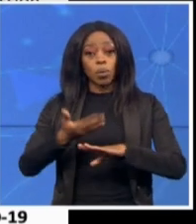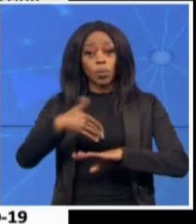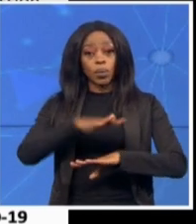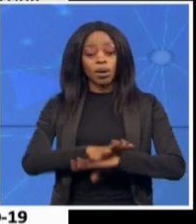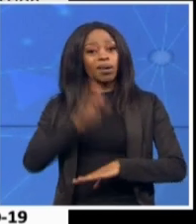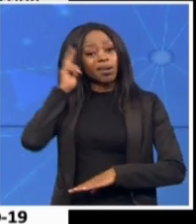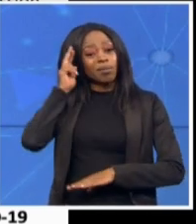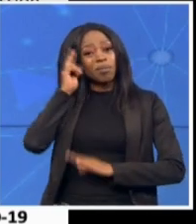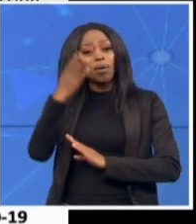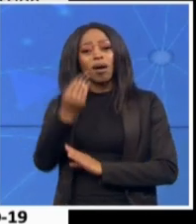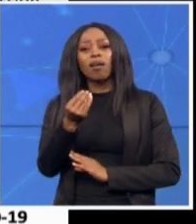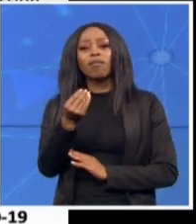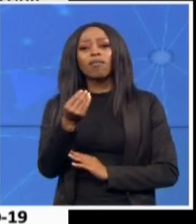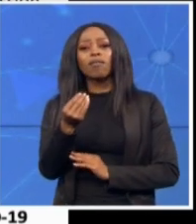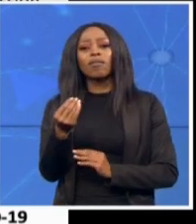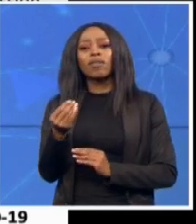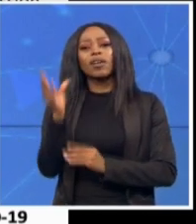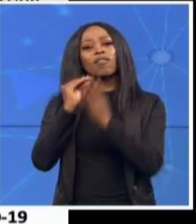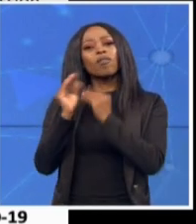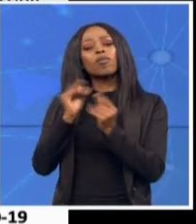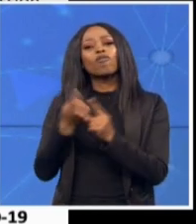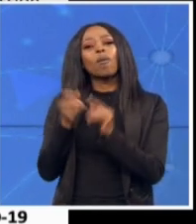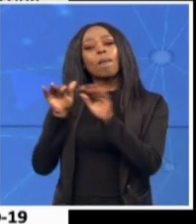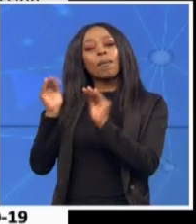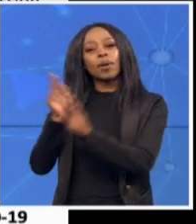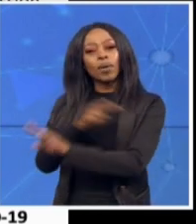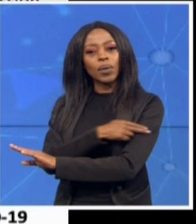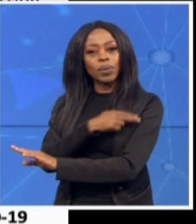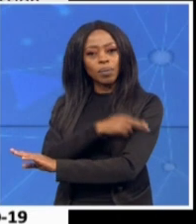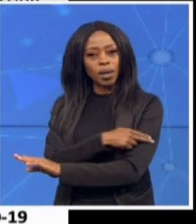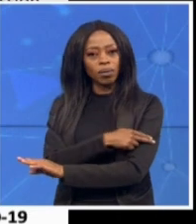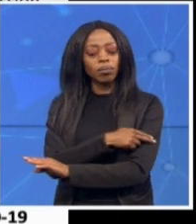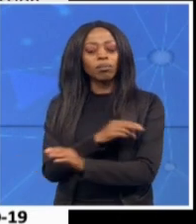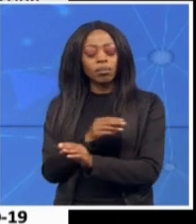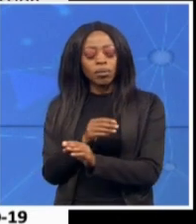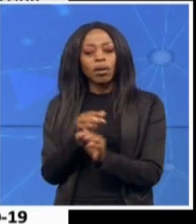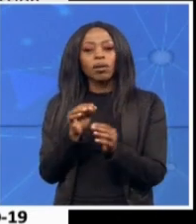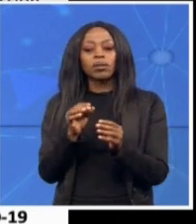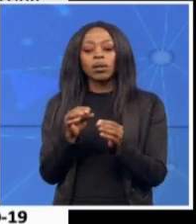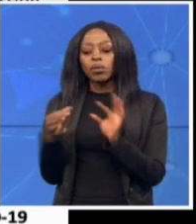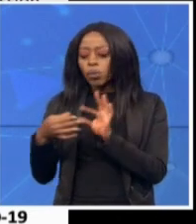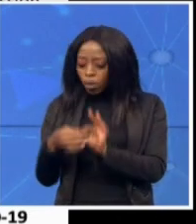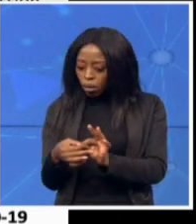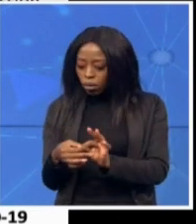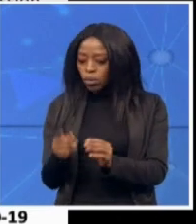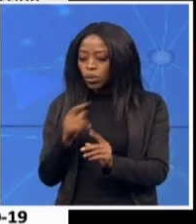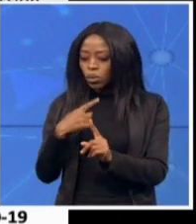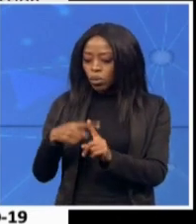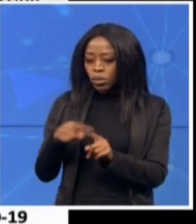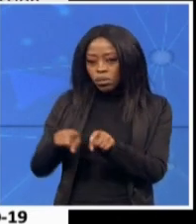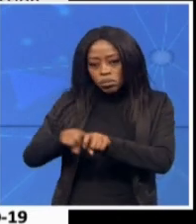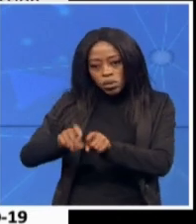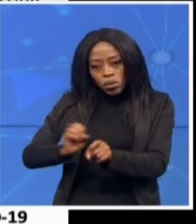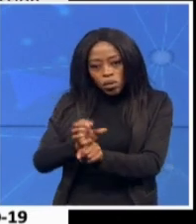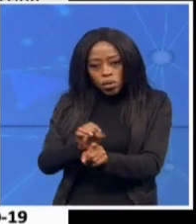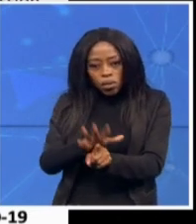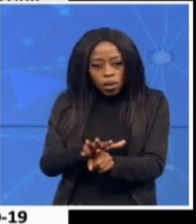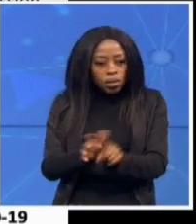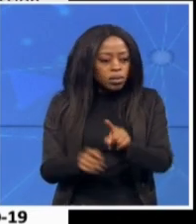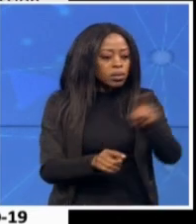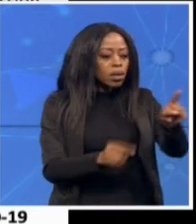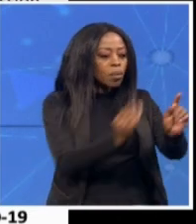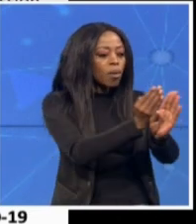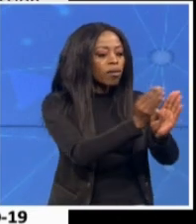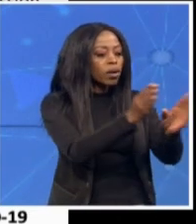deaths. We also get it from the COVID cases. We link it with COVID cases. Then we also have it from the DADCOV system. But then, as